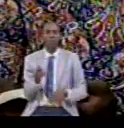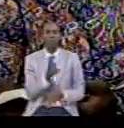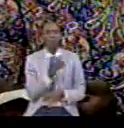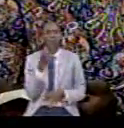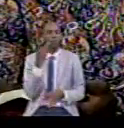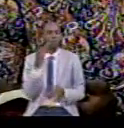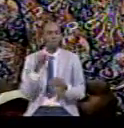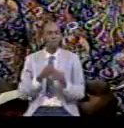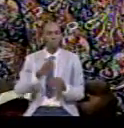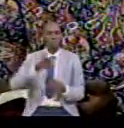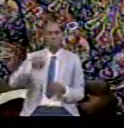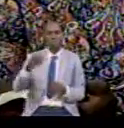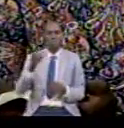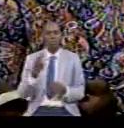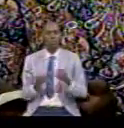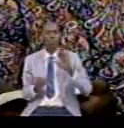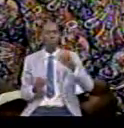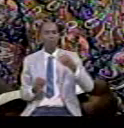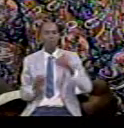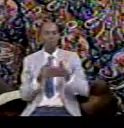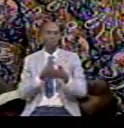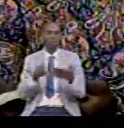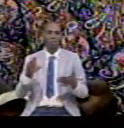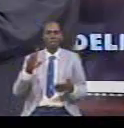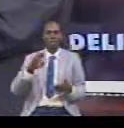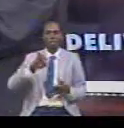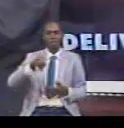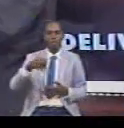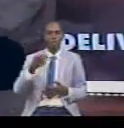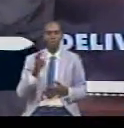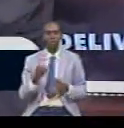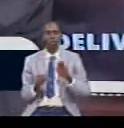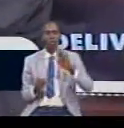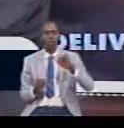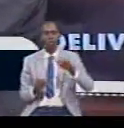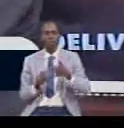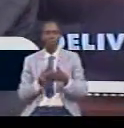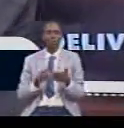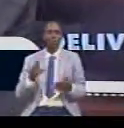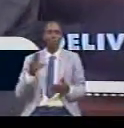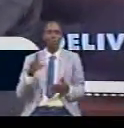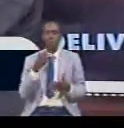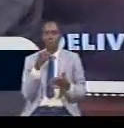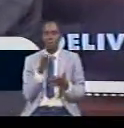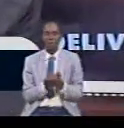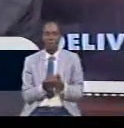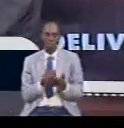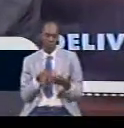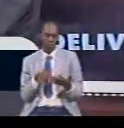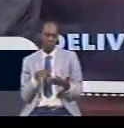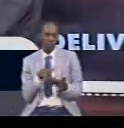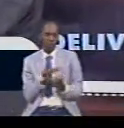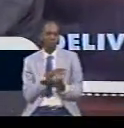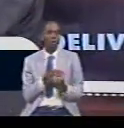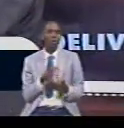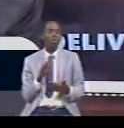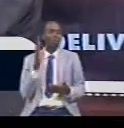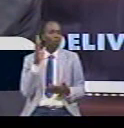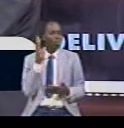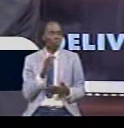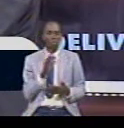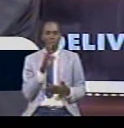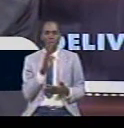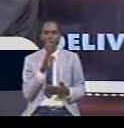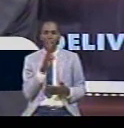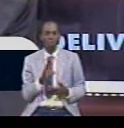John chapter 15, verse 3. Chapter 15, verse 3, telling us that these ones, they have been converted. These ones, their